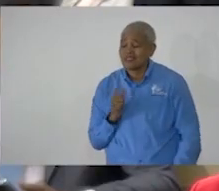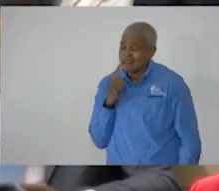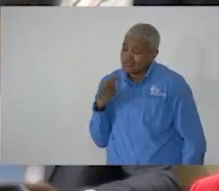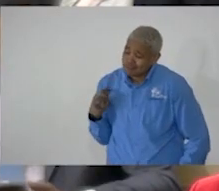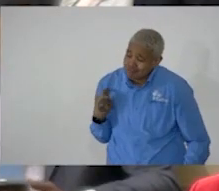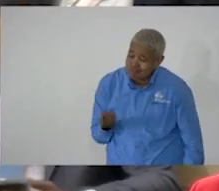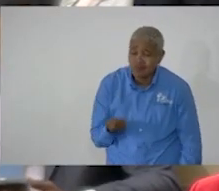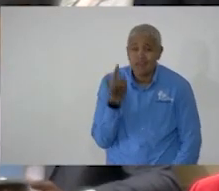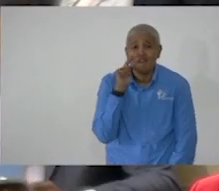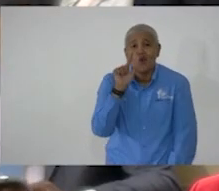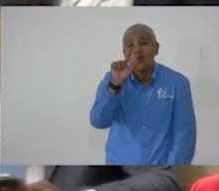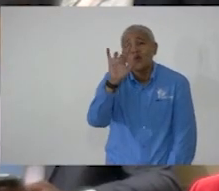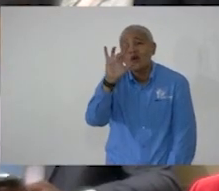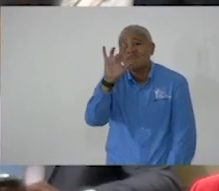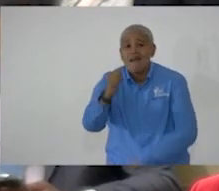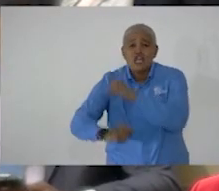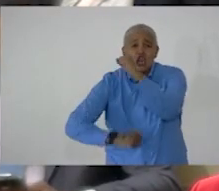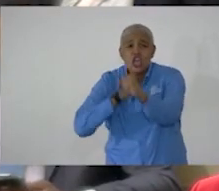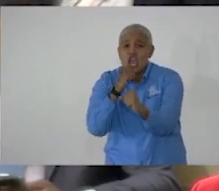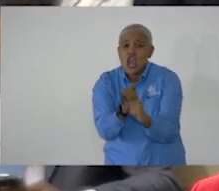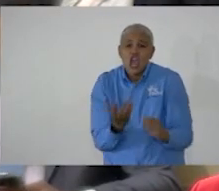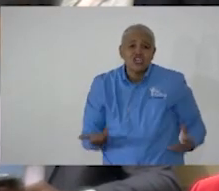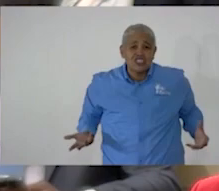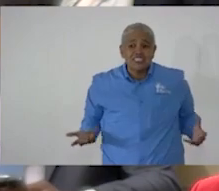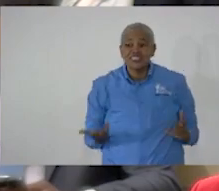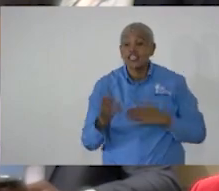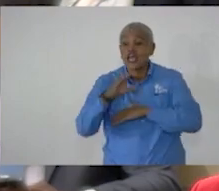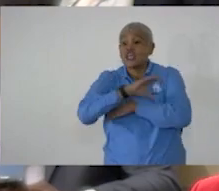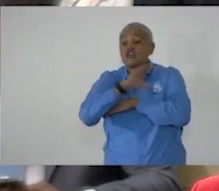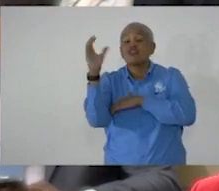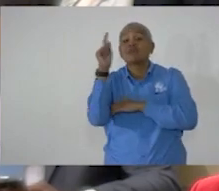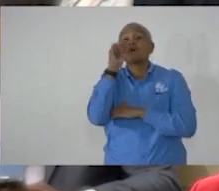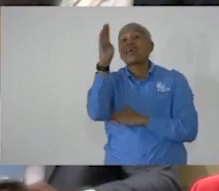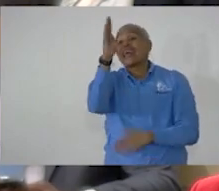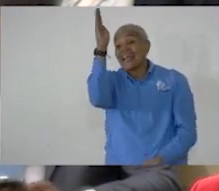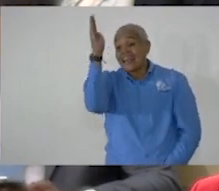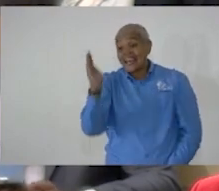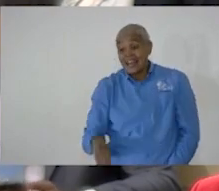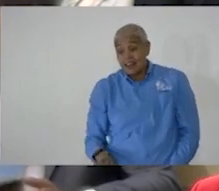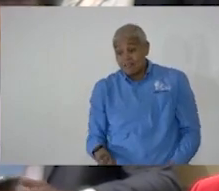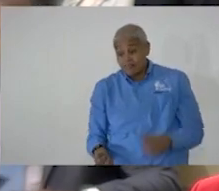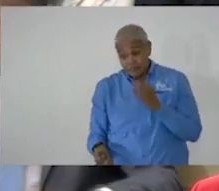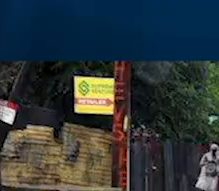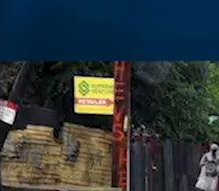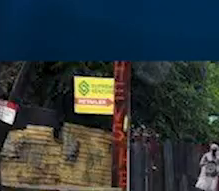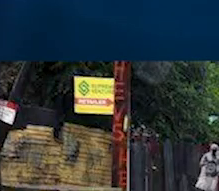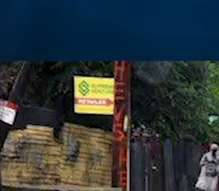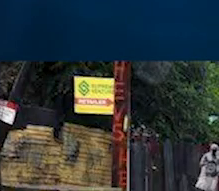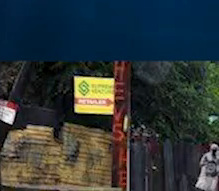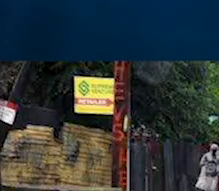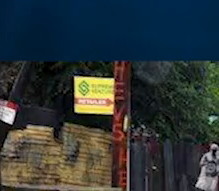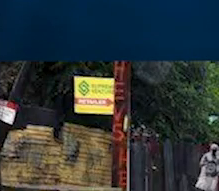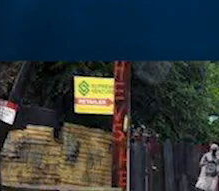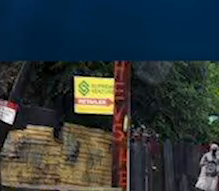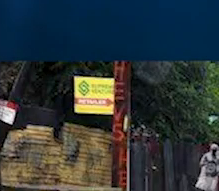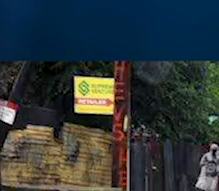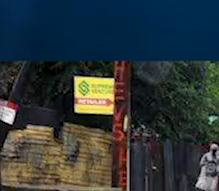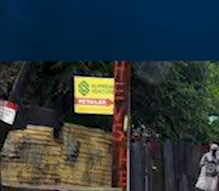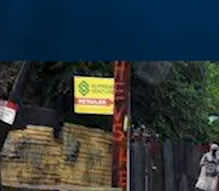Still in Parliament Tuesday, Prime Minister Andrew Holness disclosed that the damage caused by Tropical Storm Ian now stands